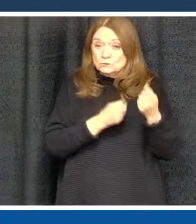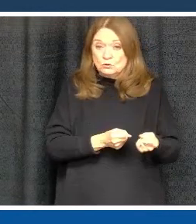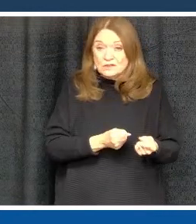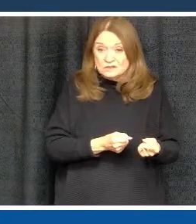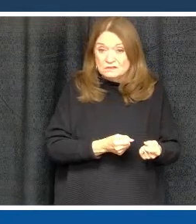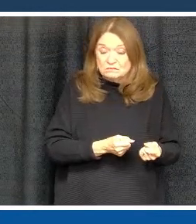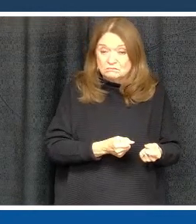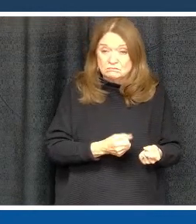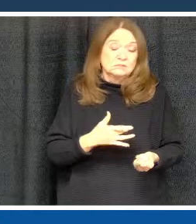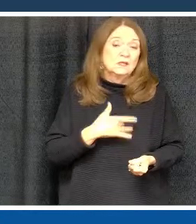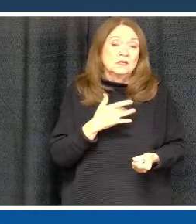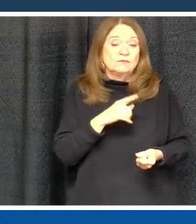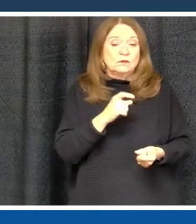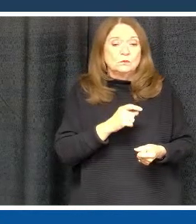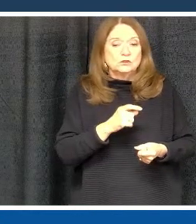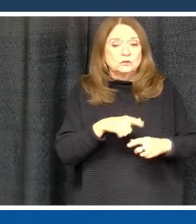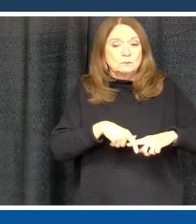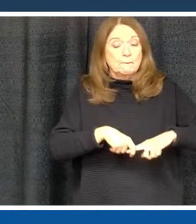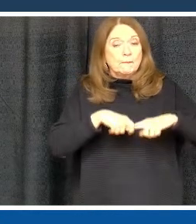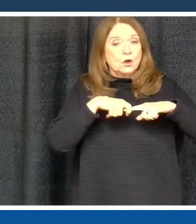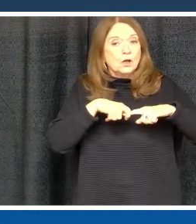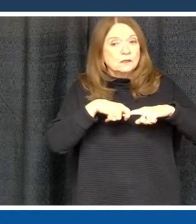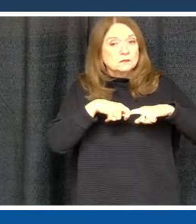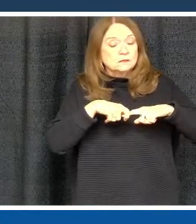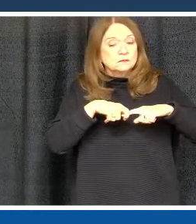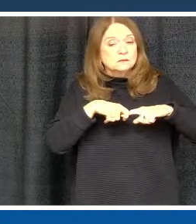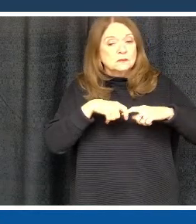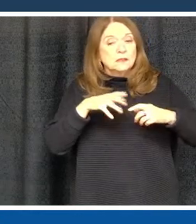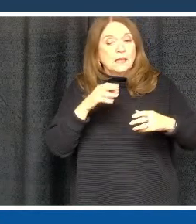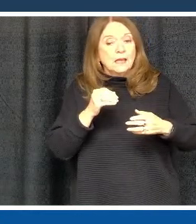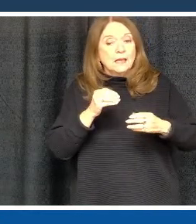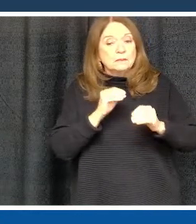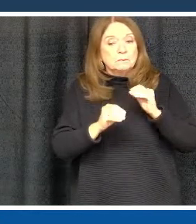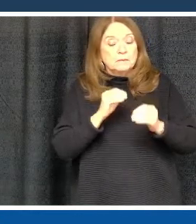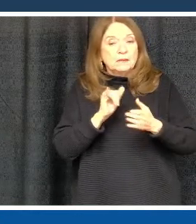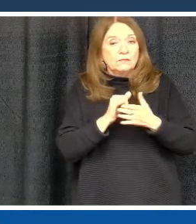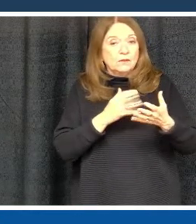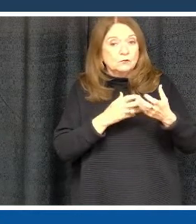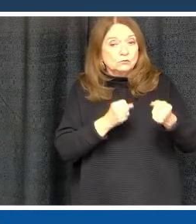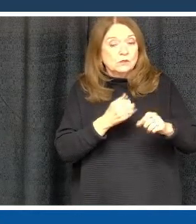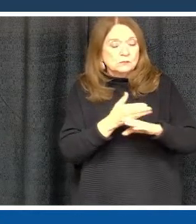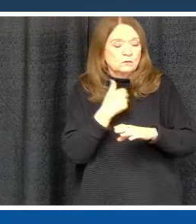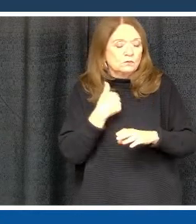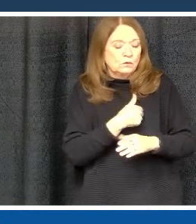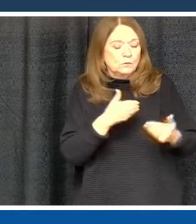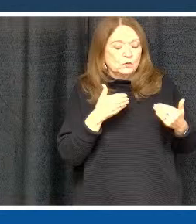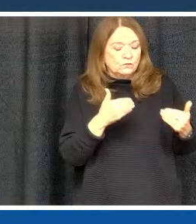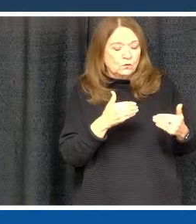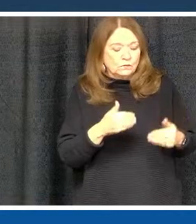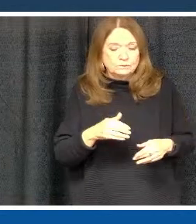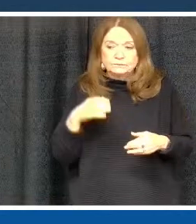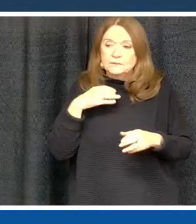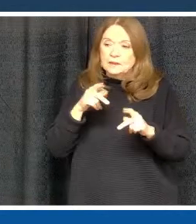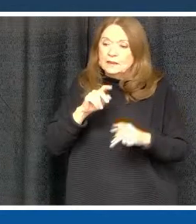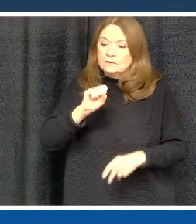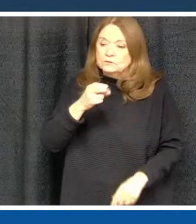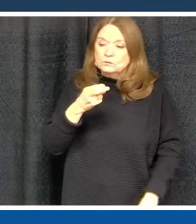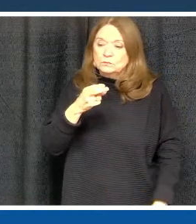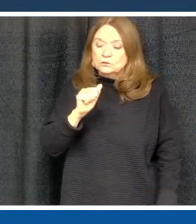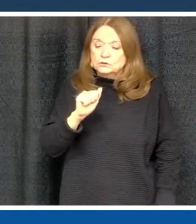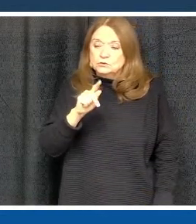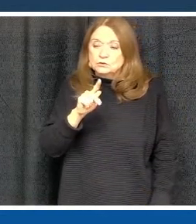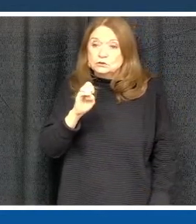I think that we should pause and regain that trust to move forward before we move forward. Councilperson Shekinah, be recognized. Yes, thank you,